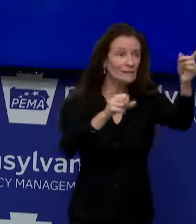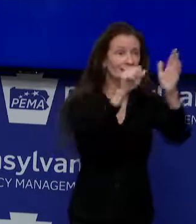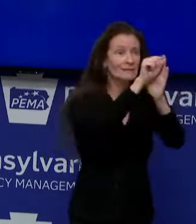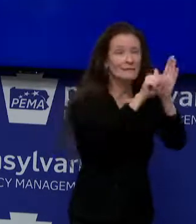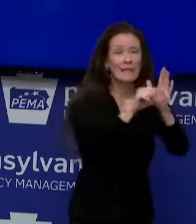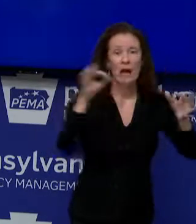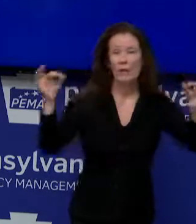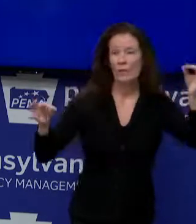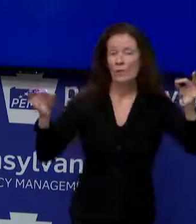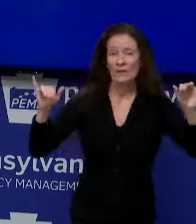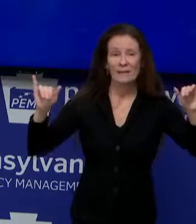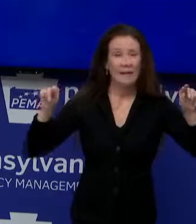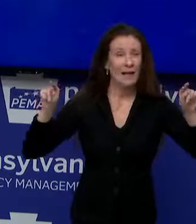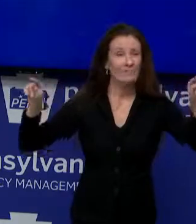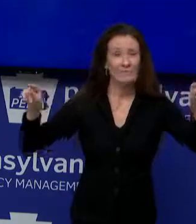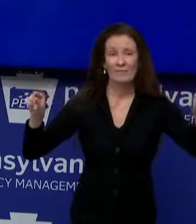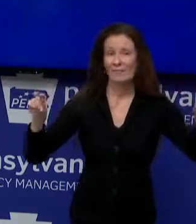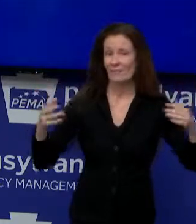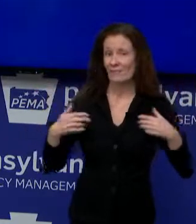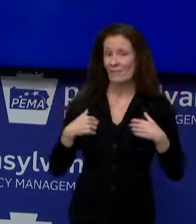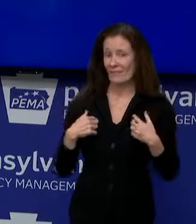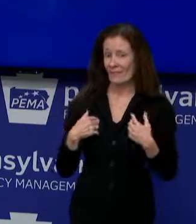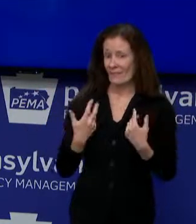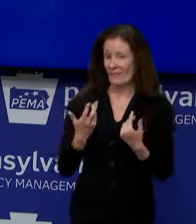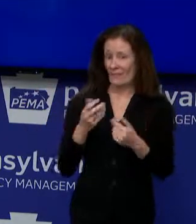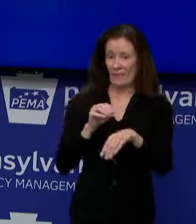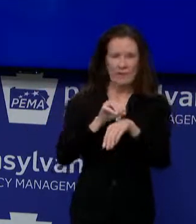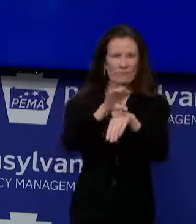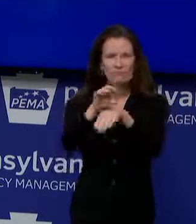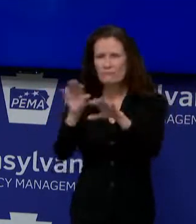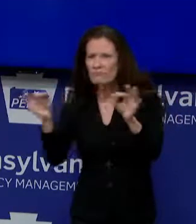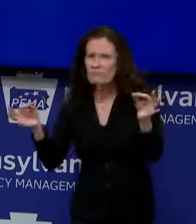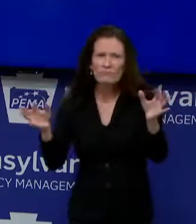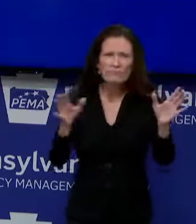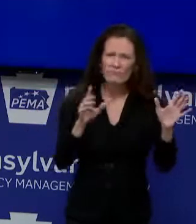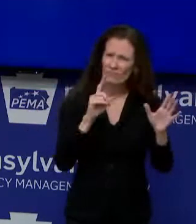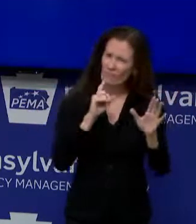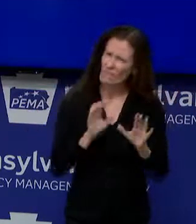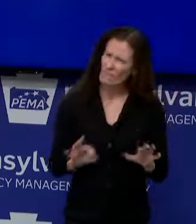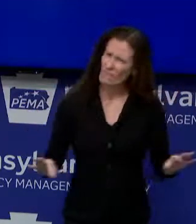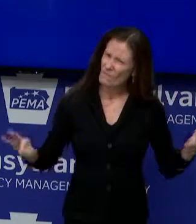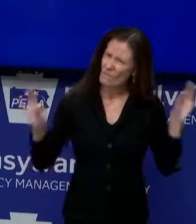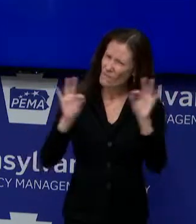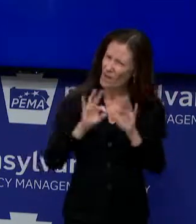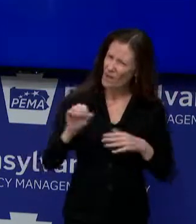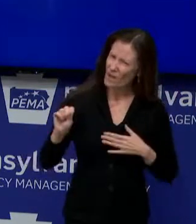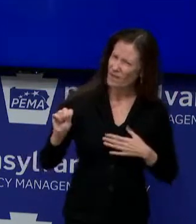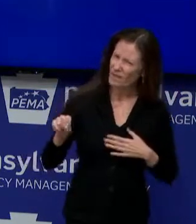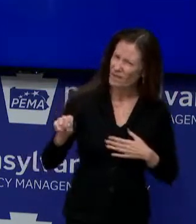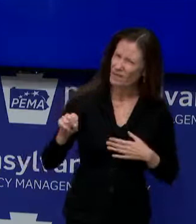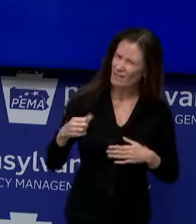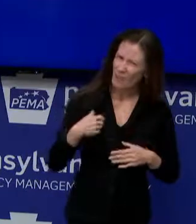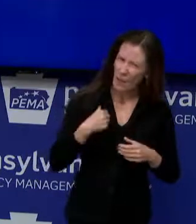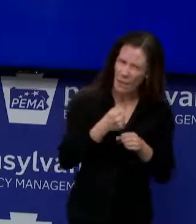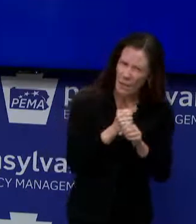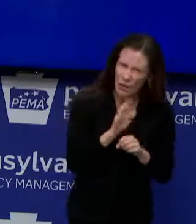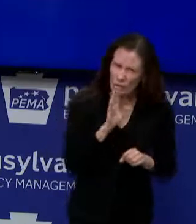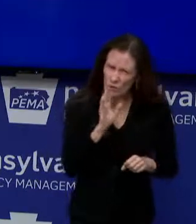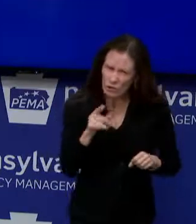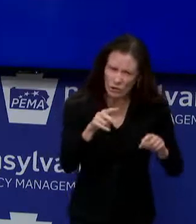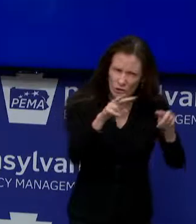said that the guidance was critically important and upheld their decisions based on the guidance that was put out. So I don't know the